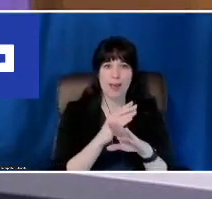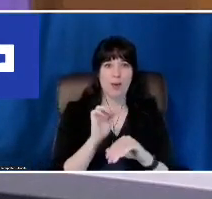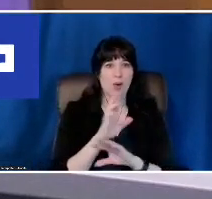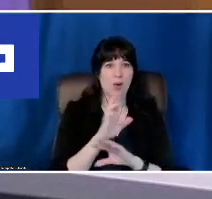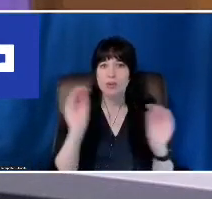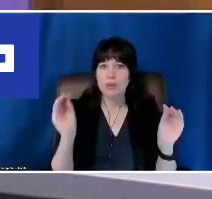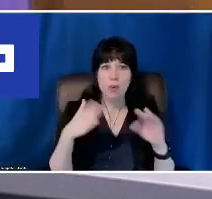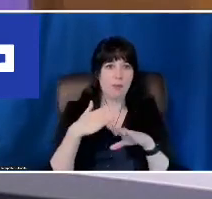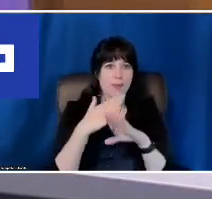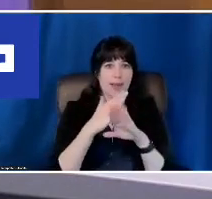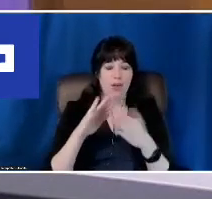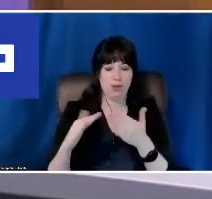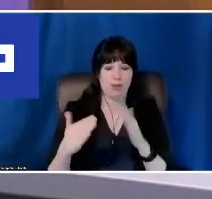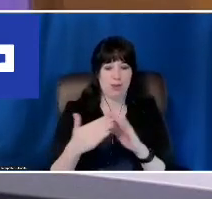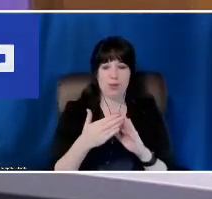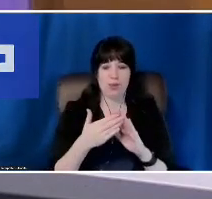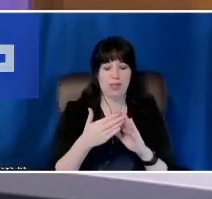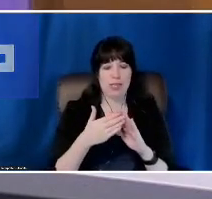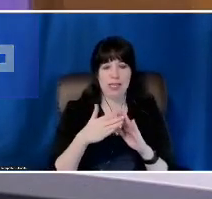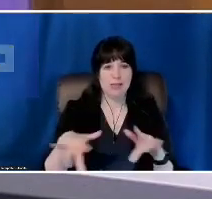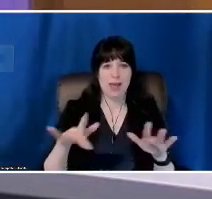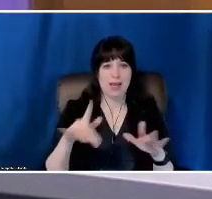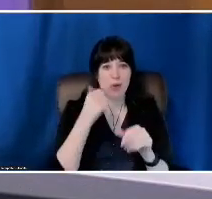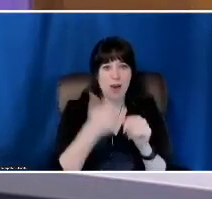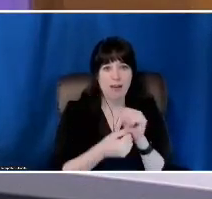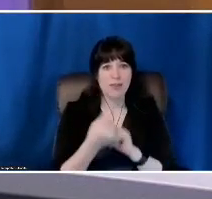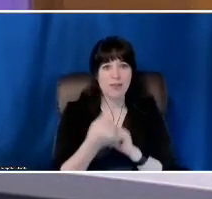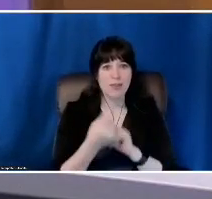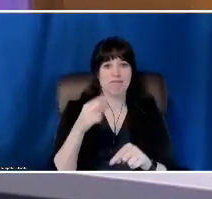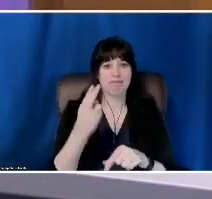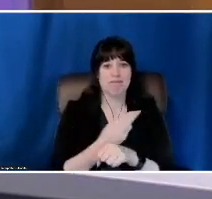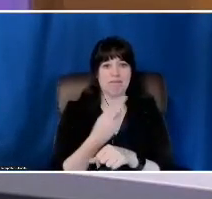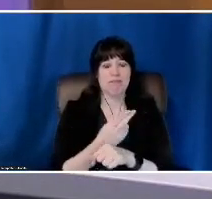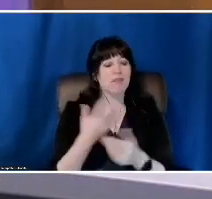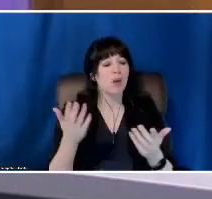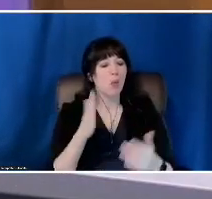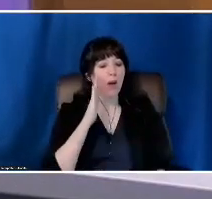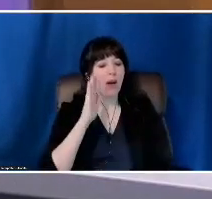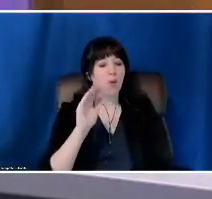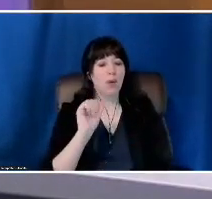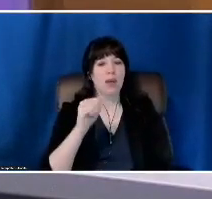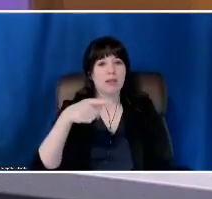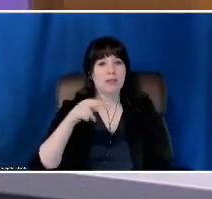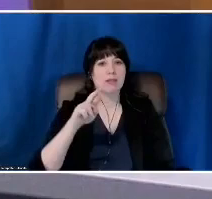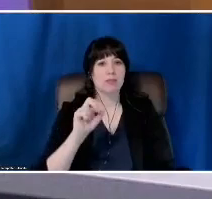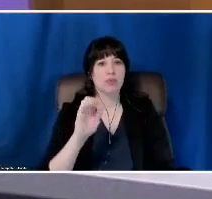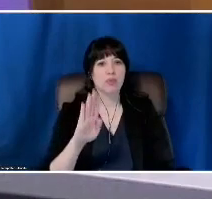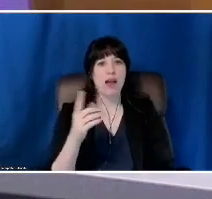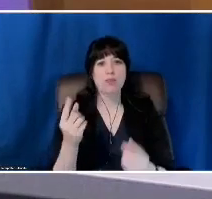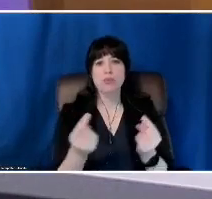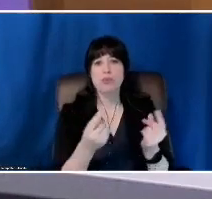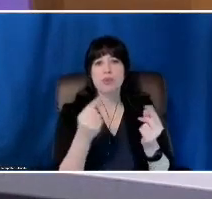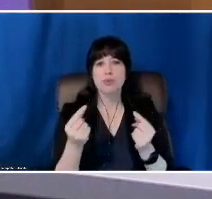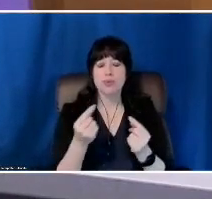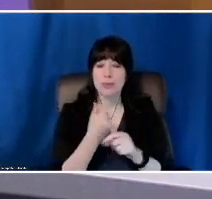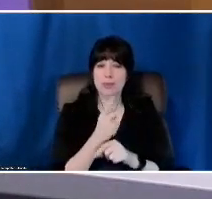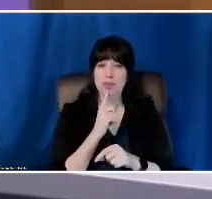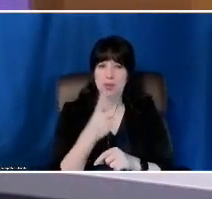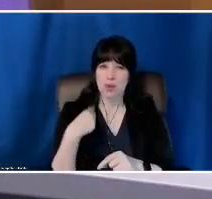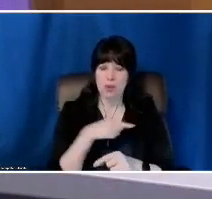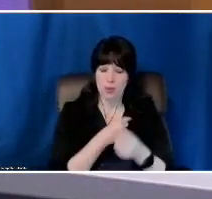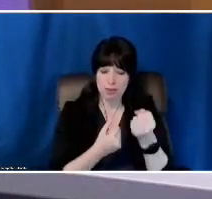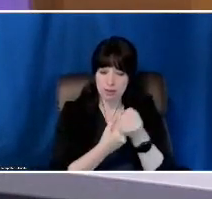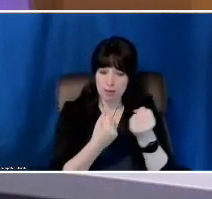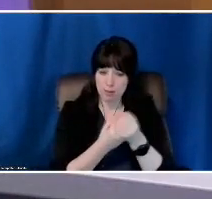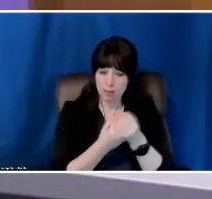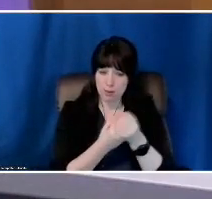community space for anyone and everyone. What will SRAB do to ensure that we can support parks in low income